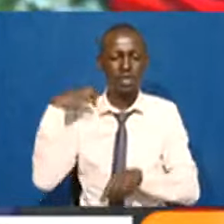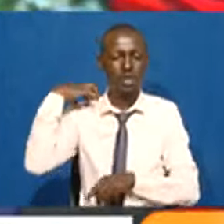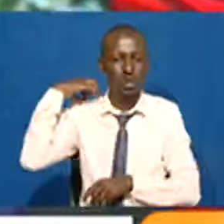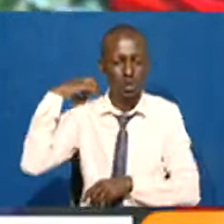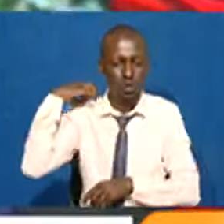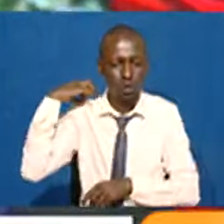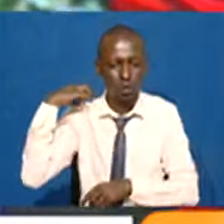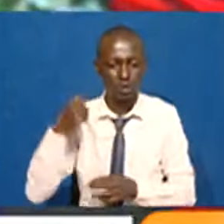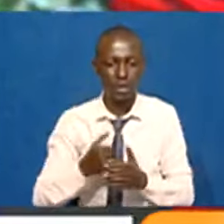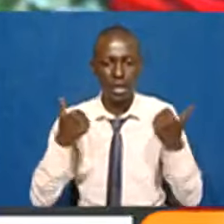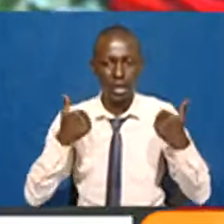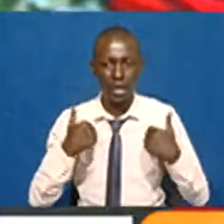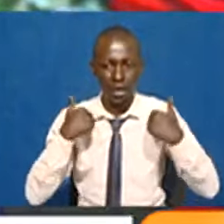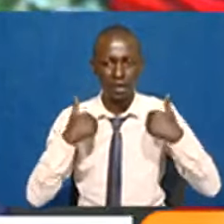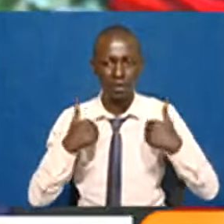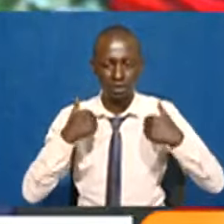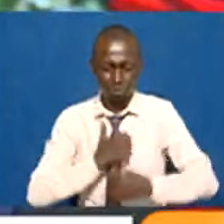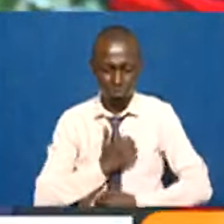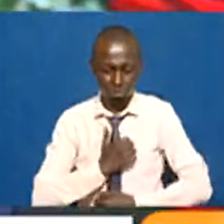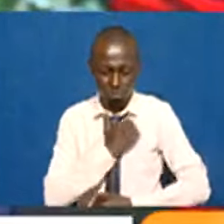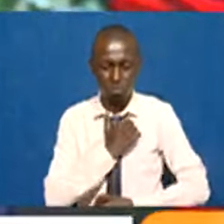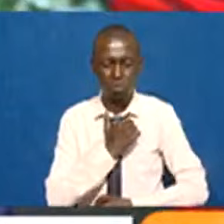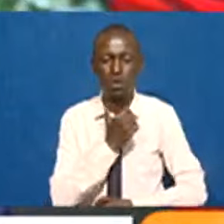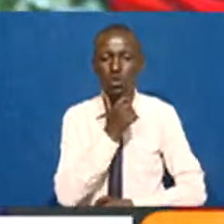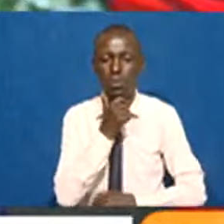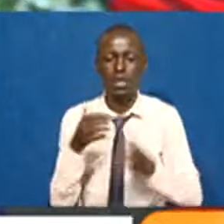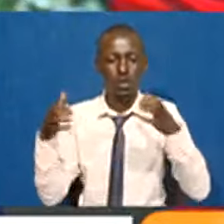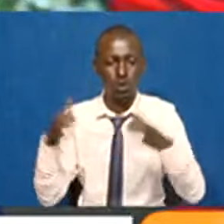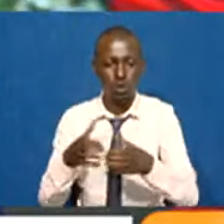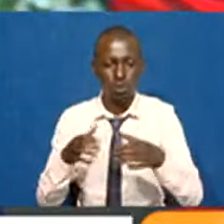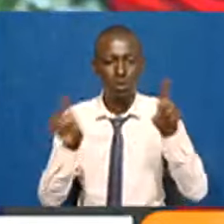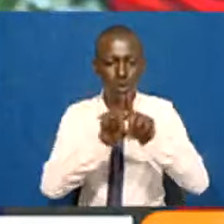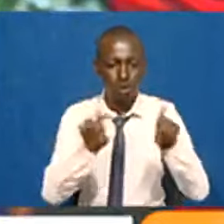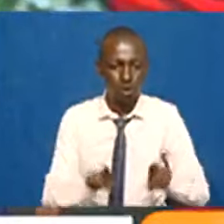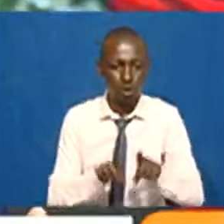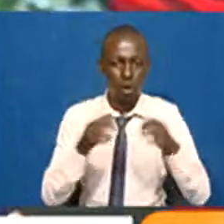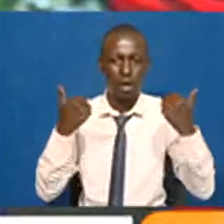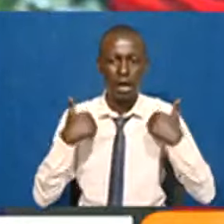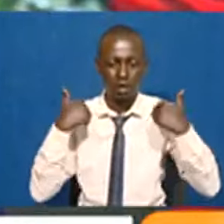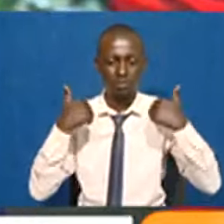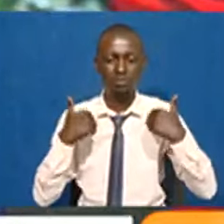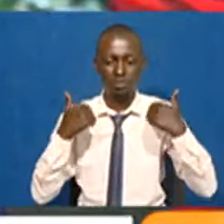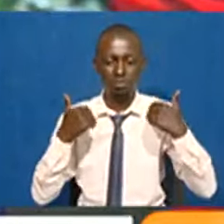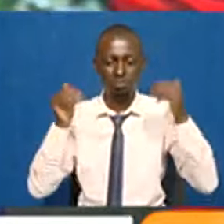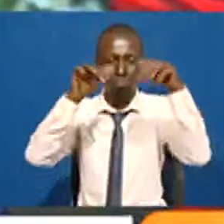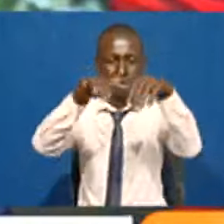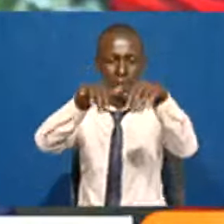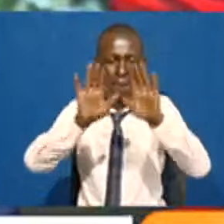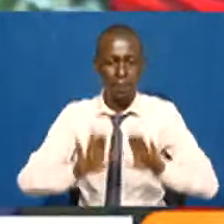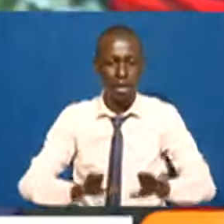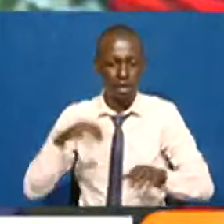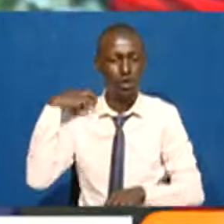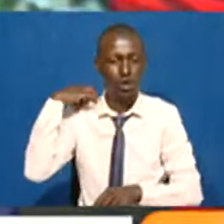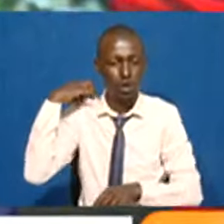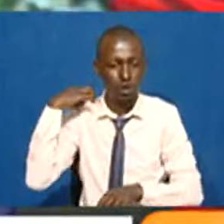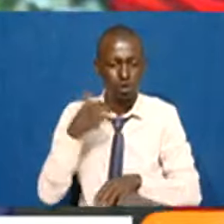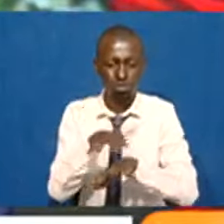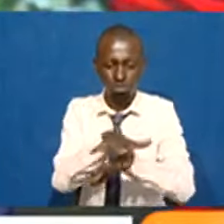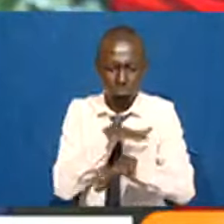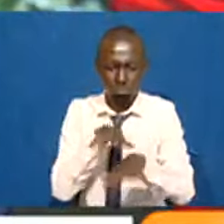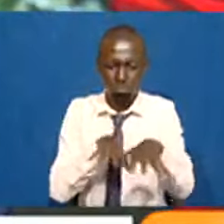got three-piece suit for male. We also have got a burial gown with a veil, with a pair of gloves, with a pair of